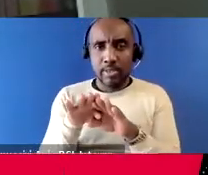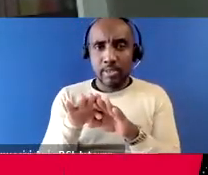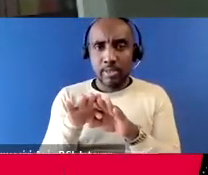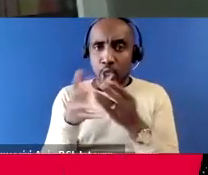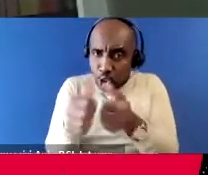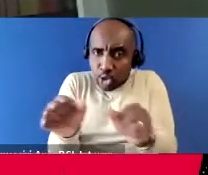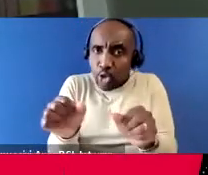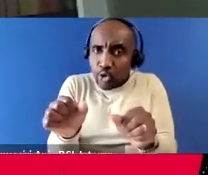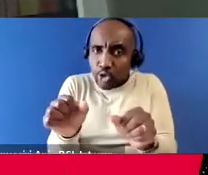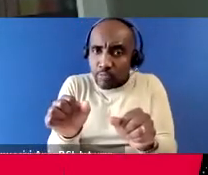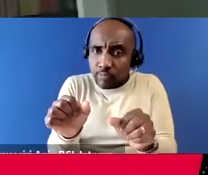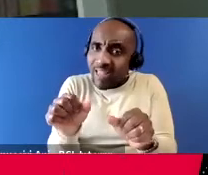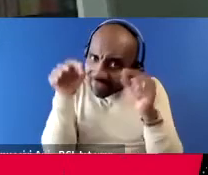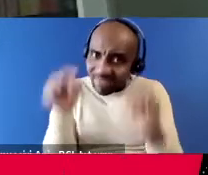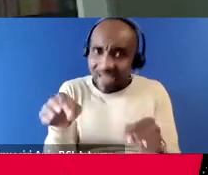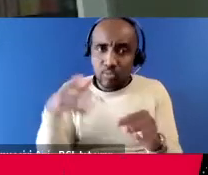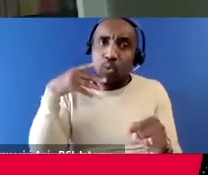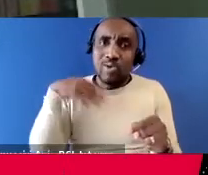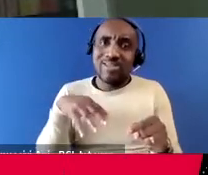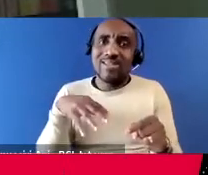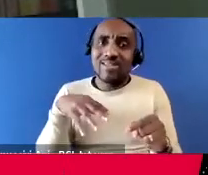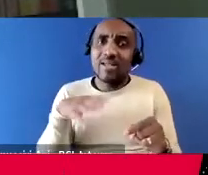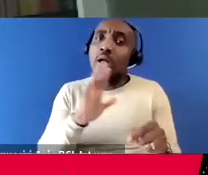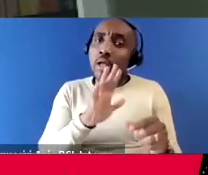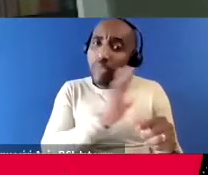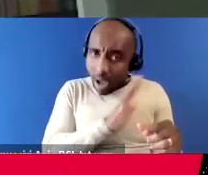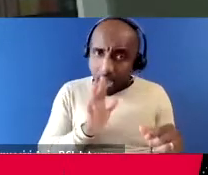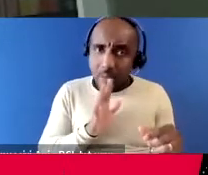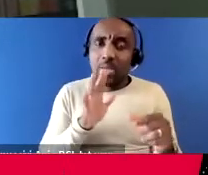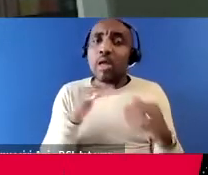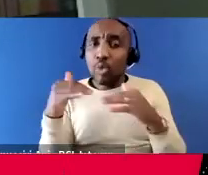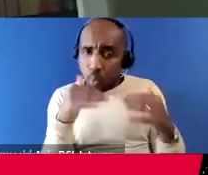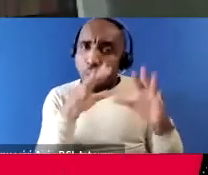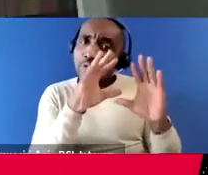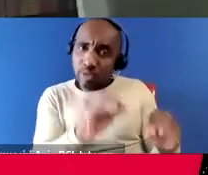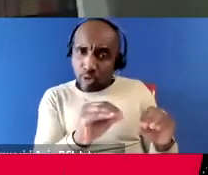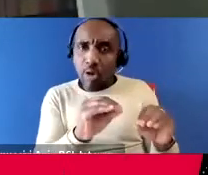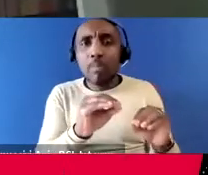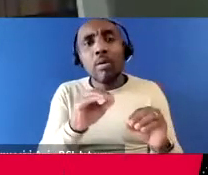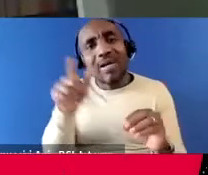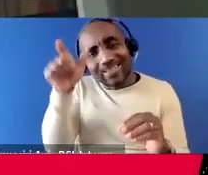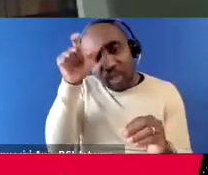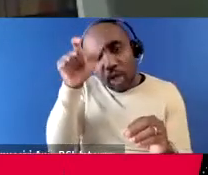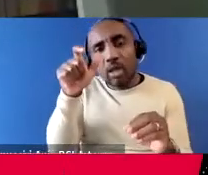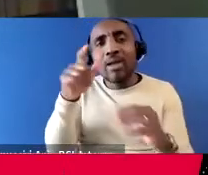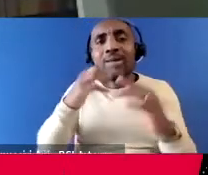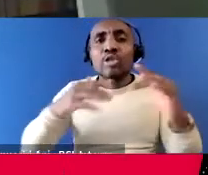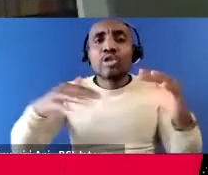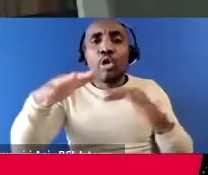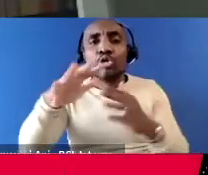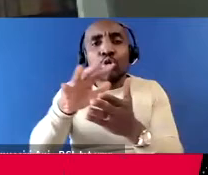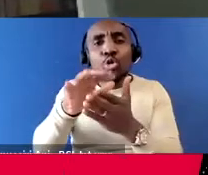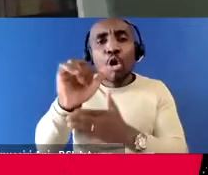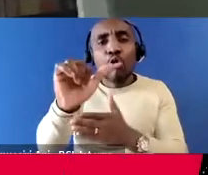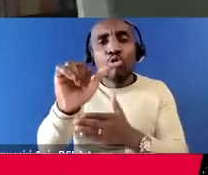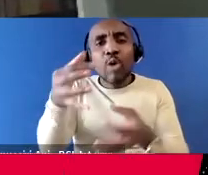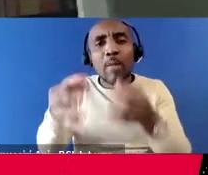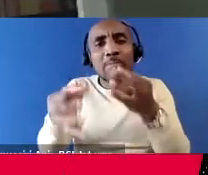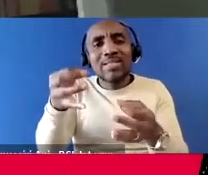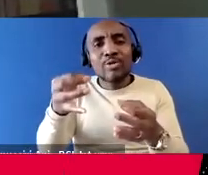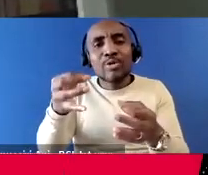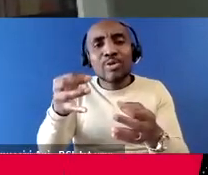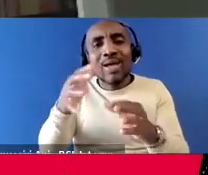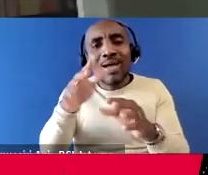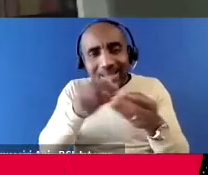to the issues that are happening in Turkey and to deliver the socio-cultural, political and economic rights of Turkey's